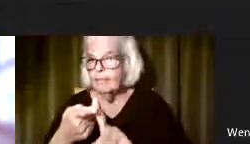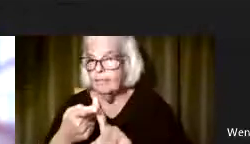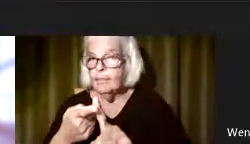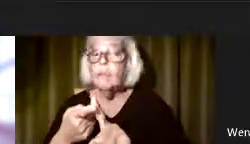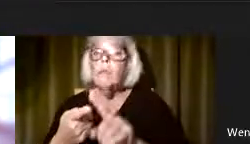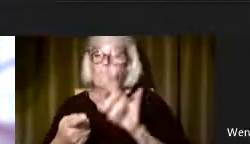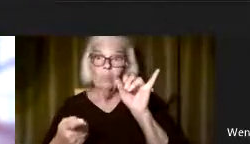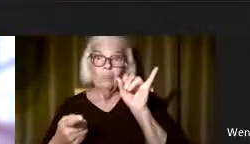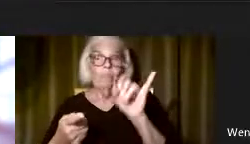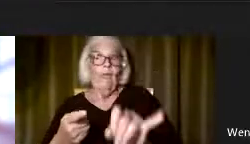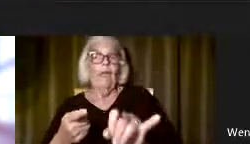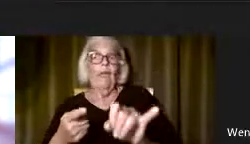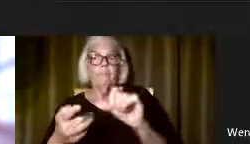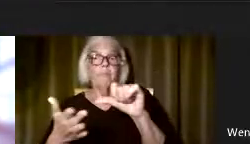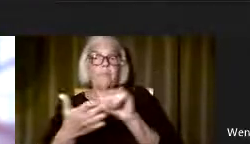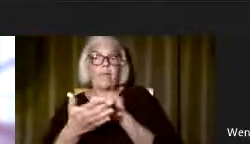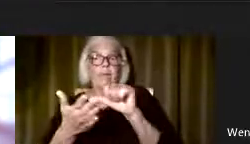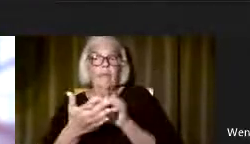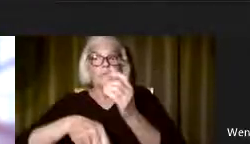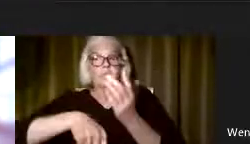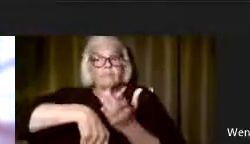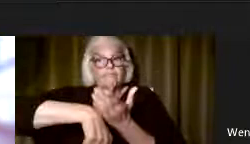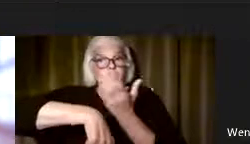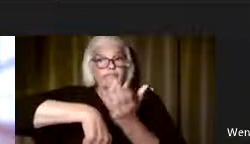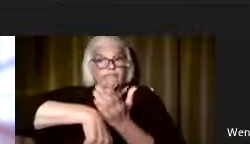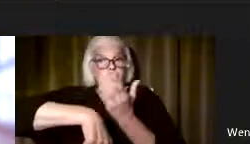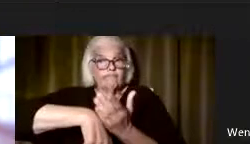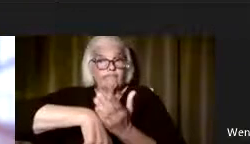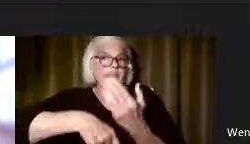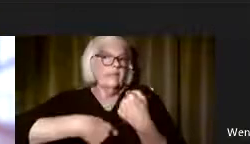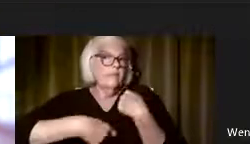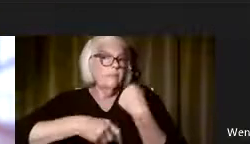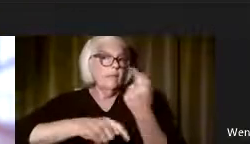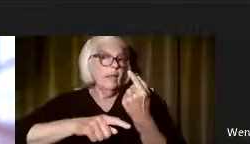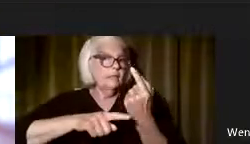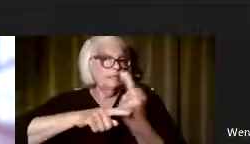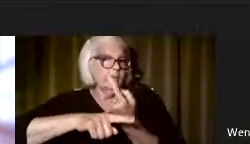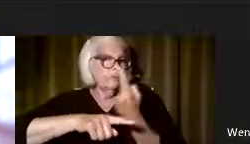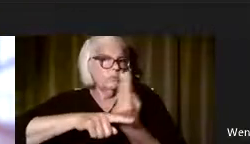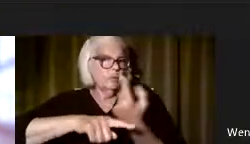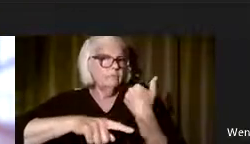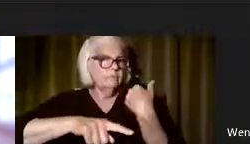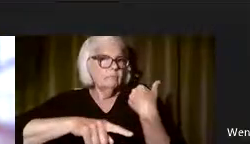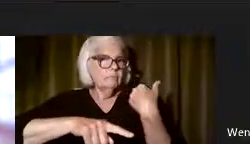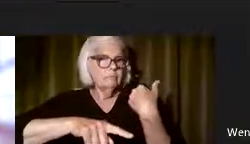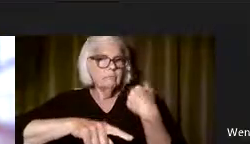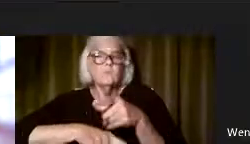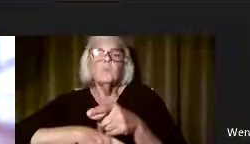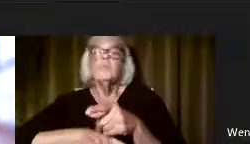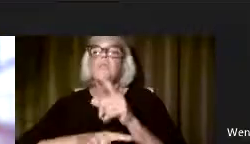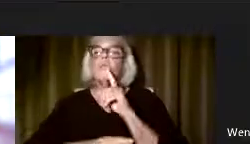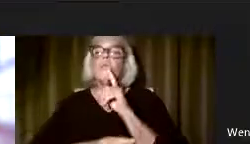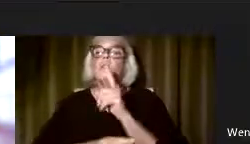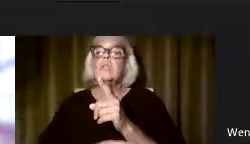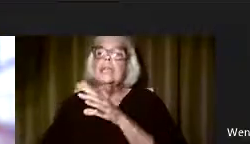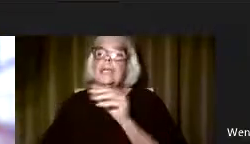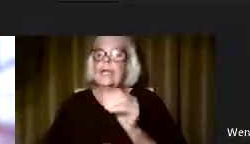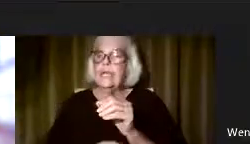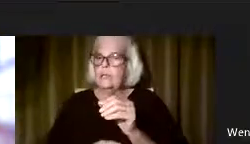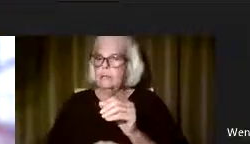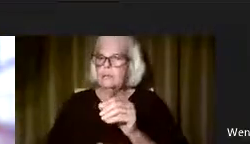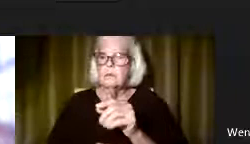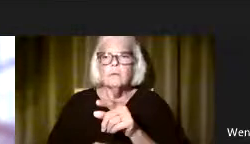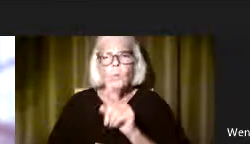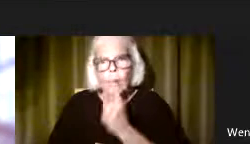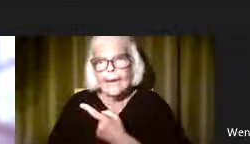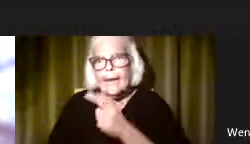months. So just highlighting this, the main 2 reasons why we're recommending testing is as soon as